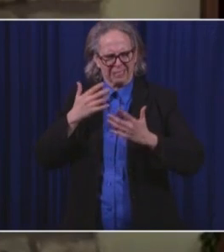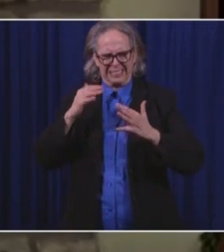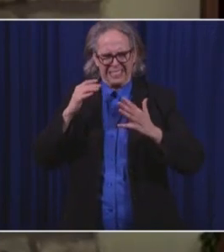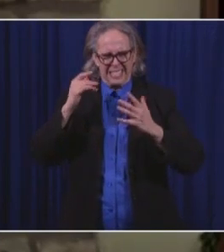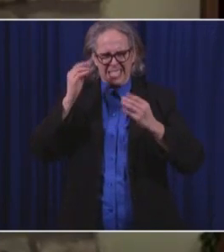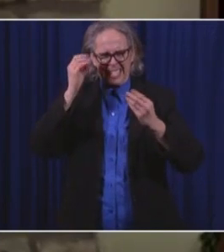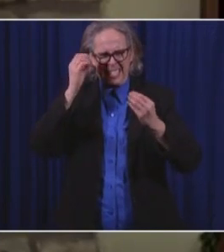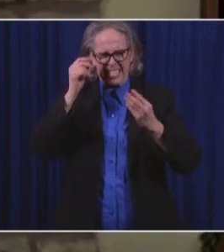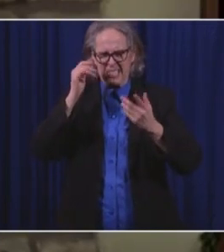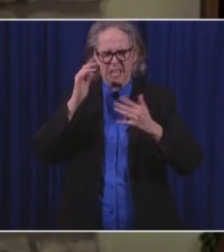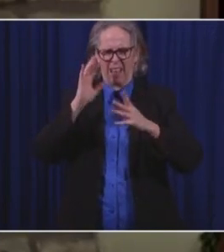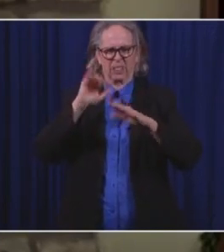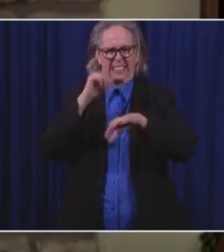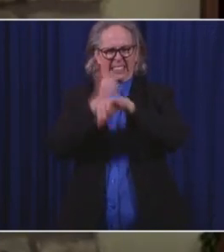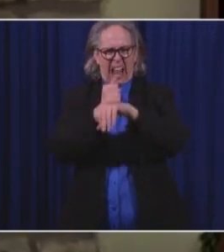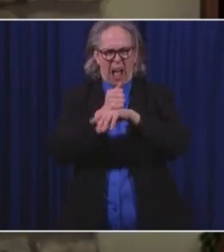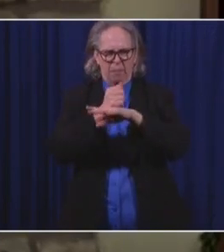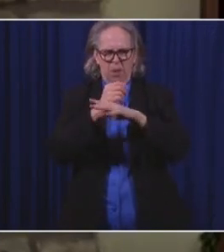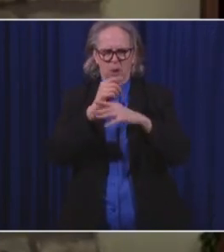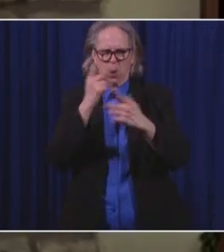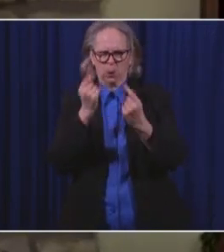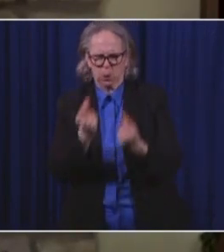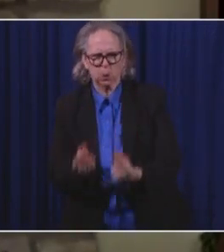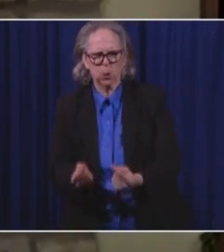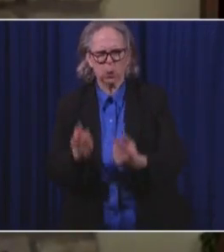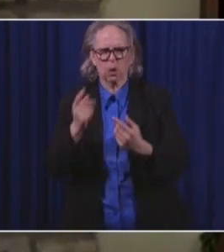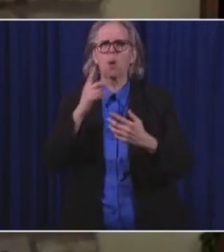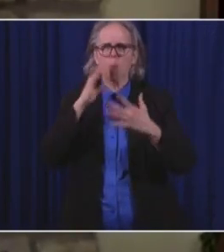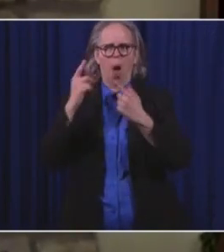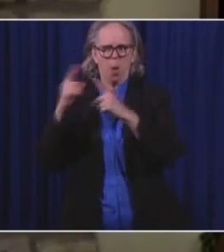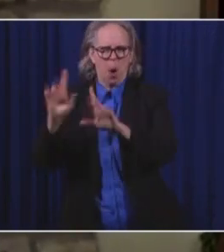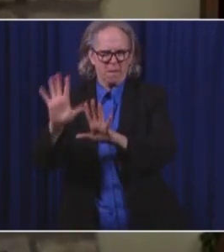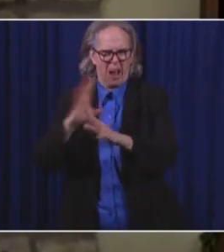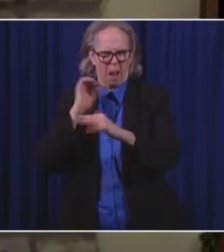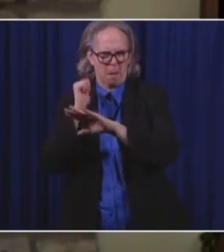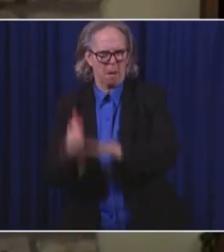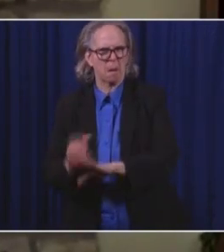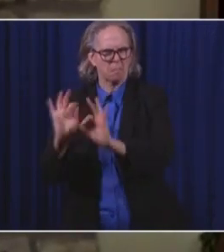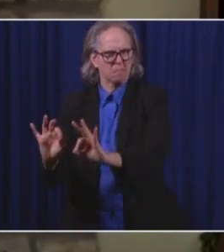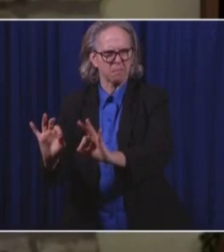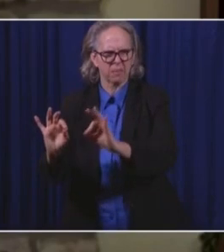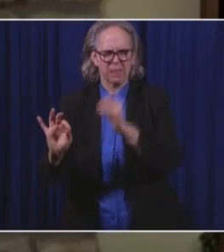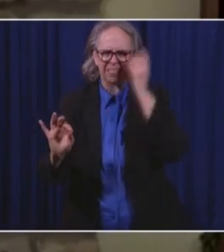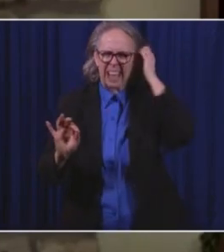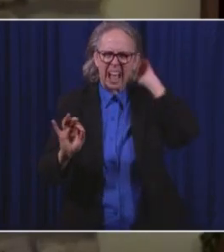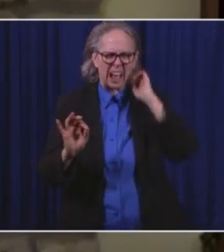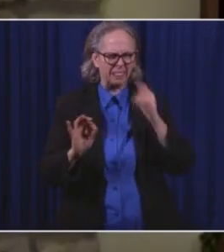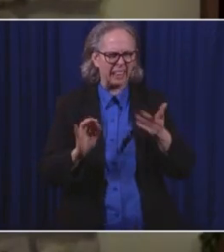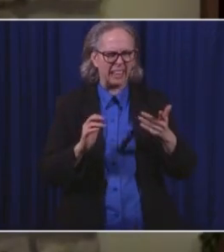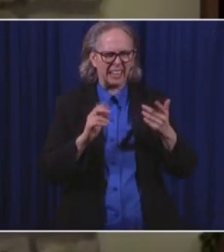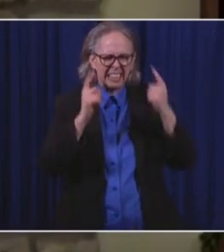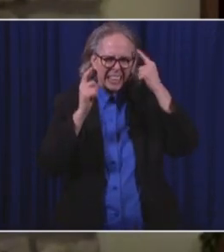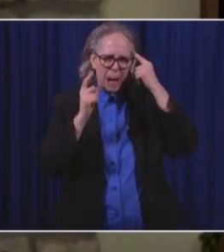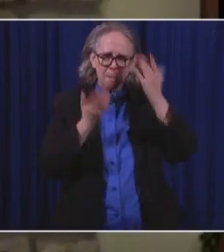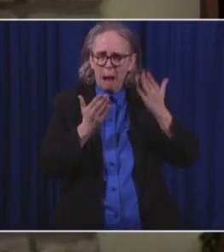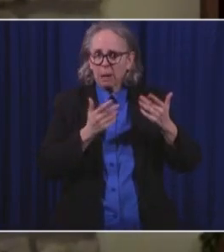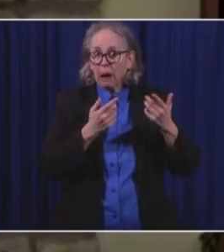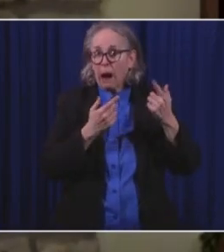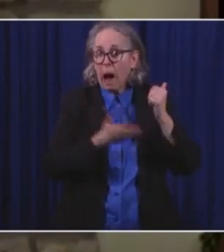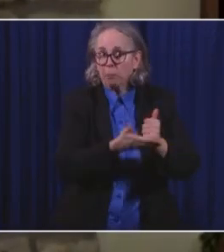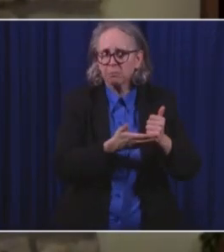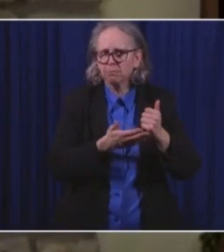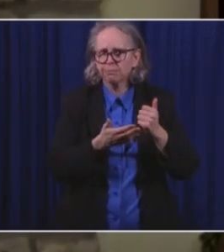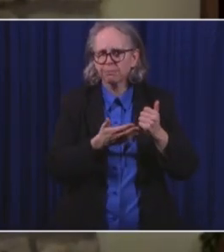difference. Those are maybe easier. The things that we think will make a difference maybe are not as easy. But let me take